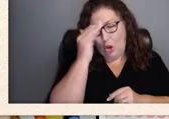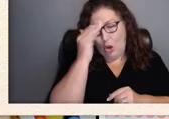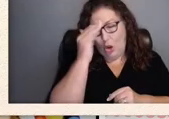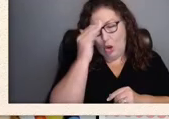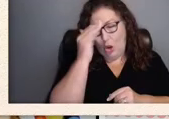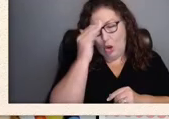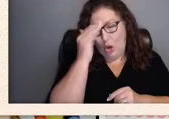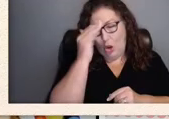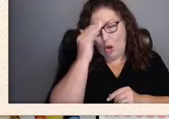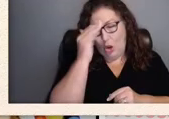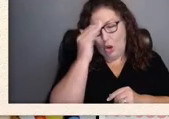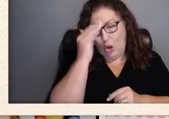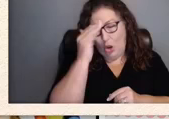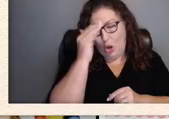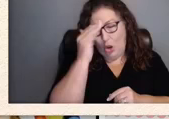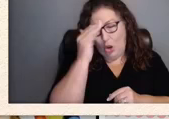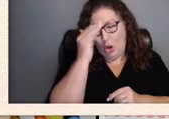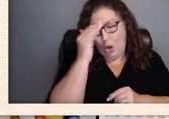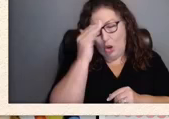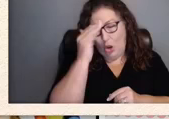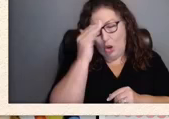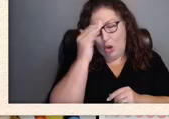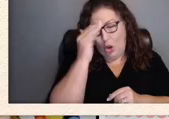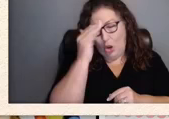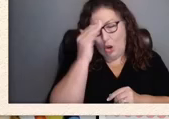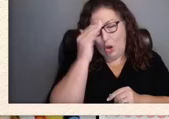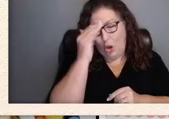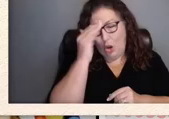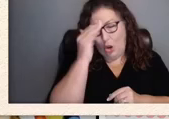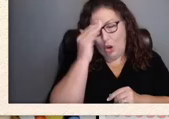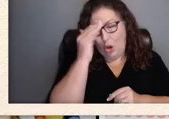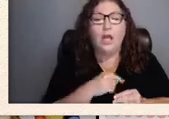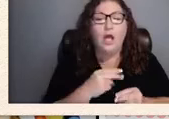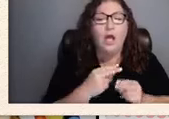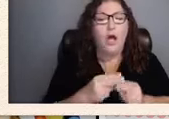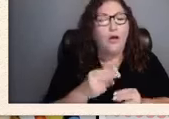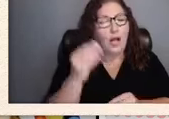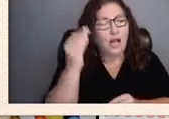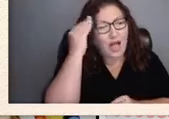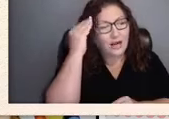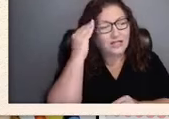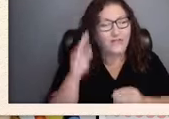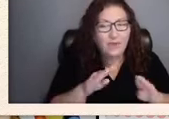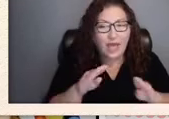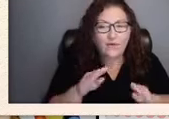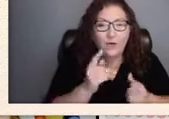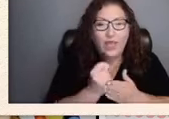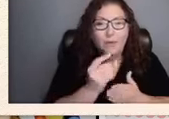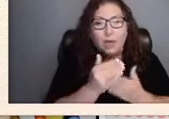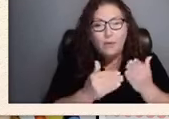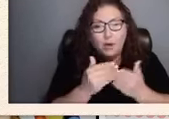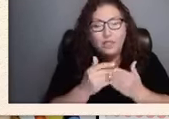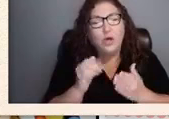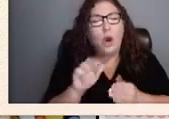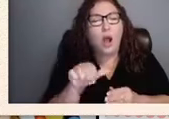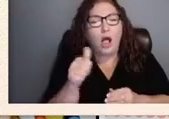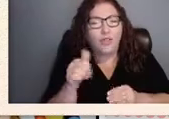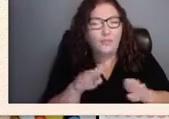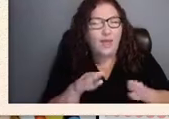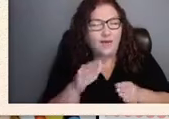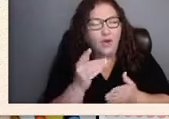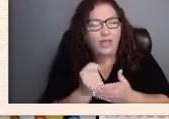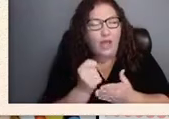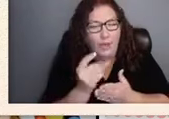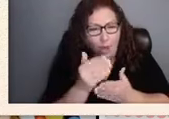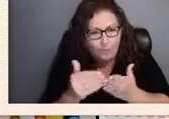have what we would often refer to as cognitive behavioral therapy components or other behavior therapy components. Those are